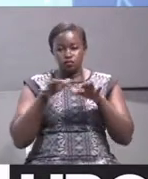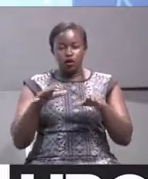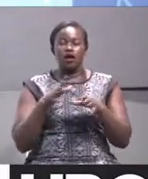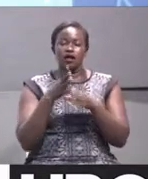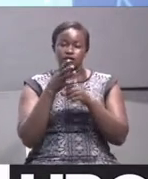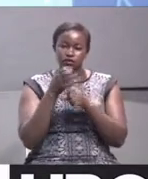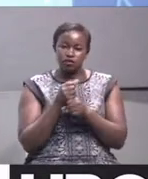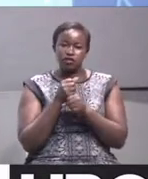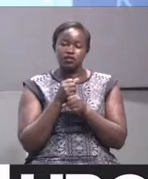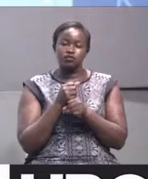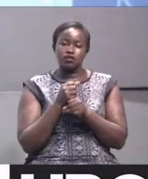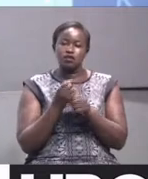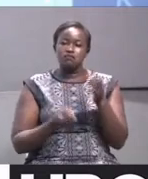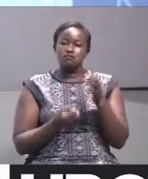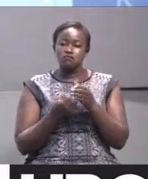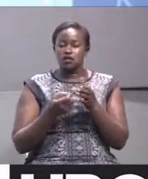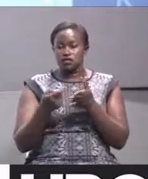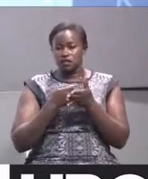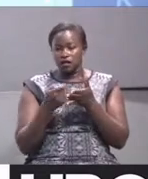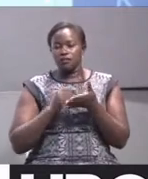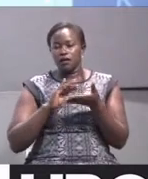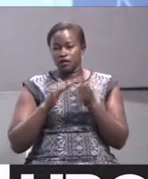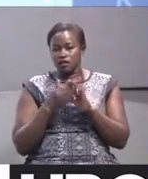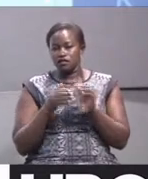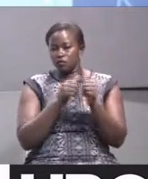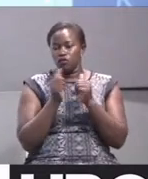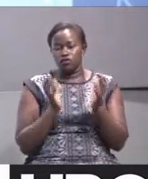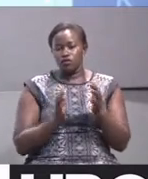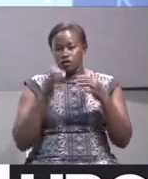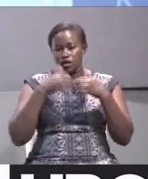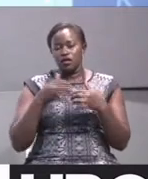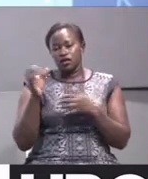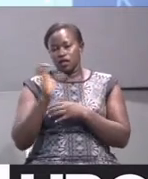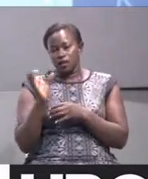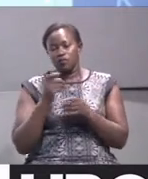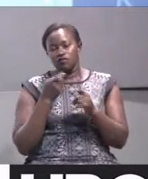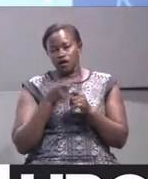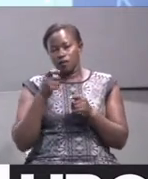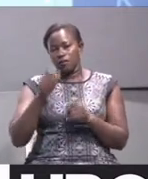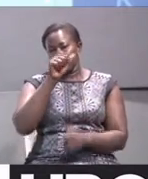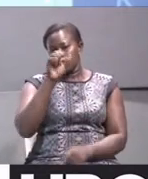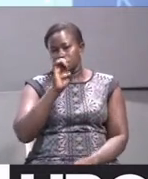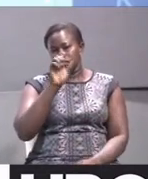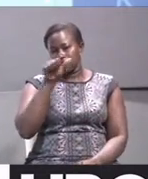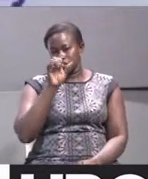has forged a partnership with the Rotary Club of Kampala, Sese Island.